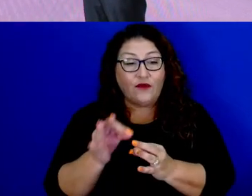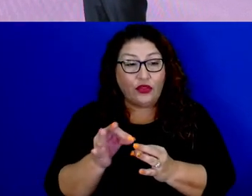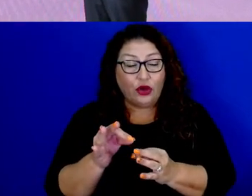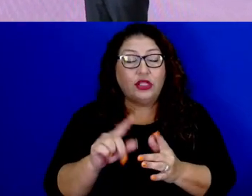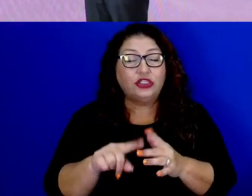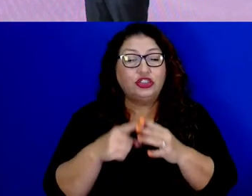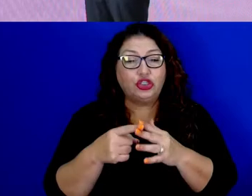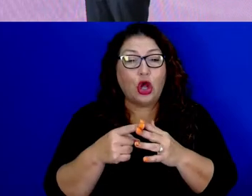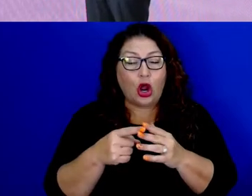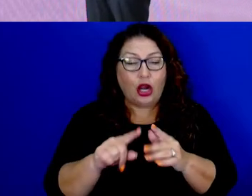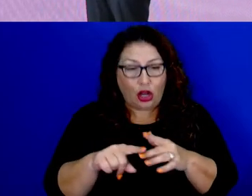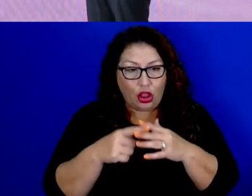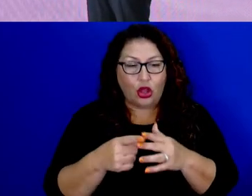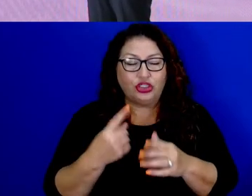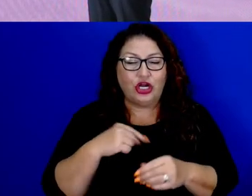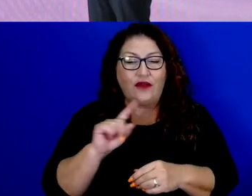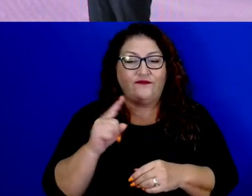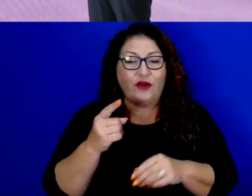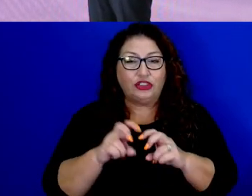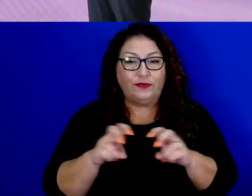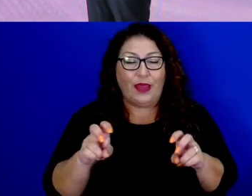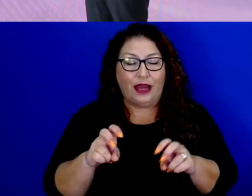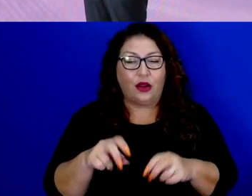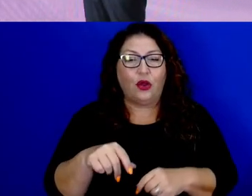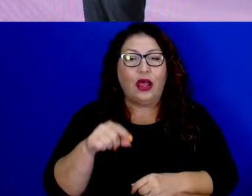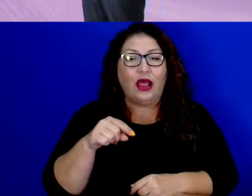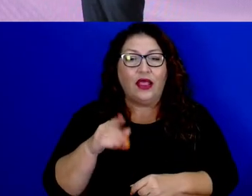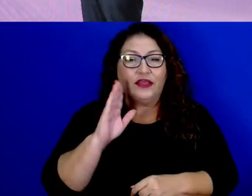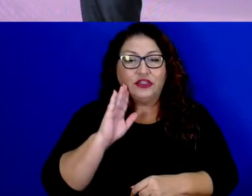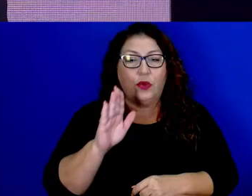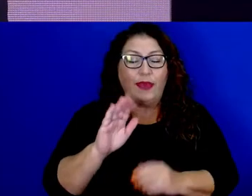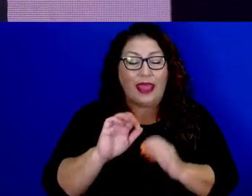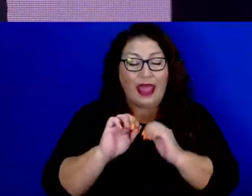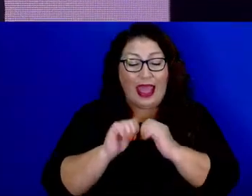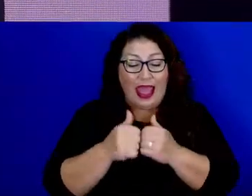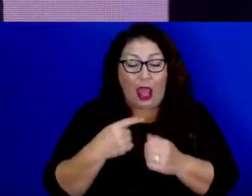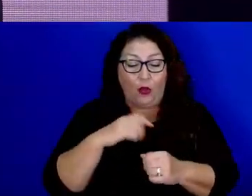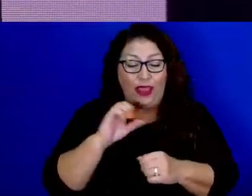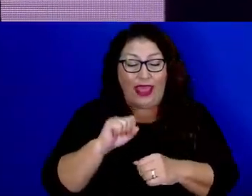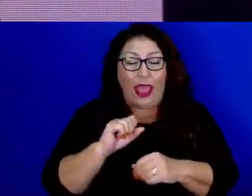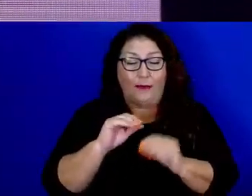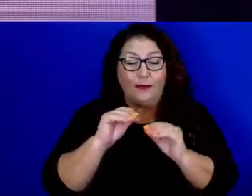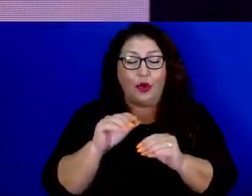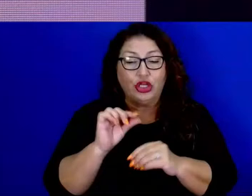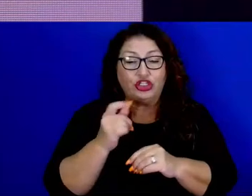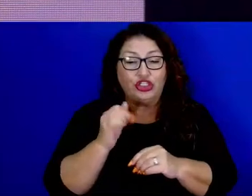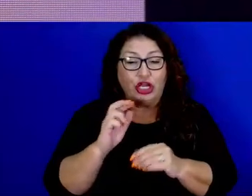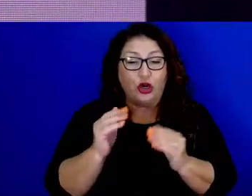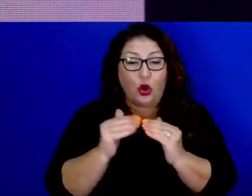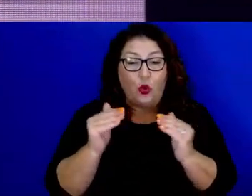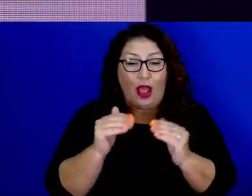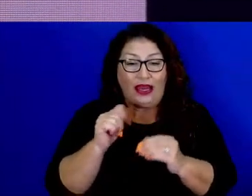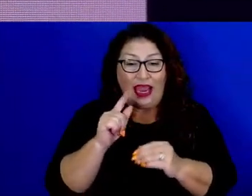first panel. This is going to be on how we can put gender equality at the core of